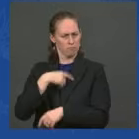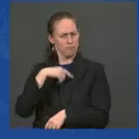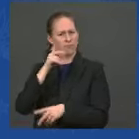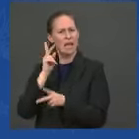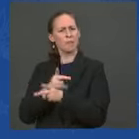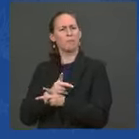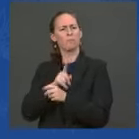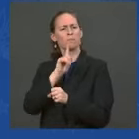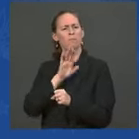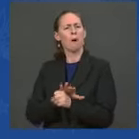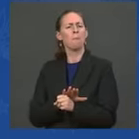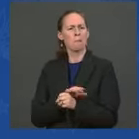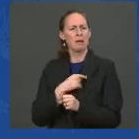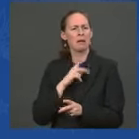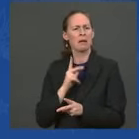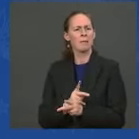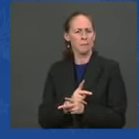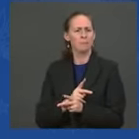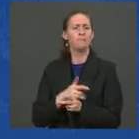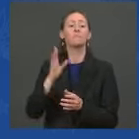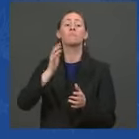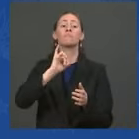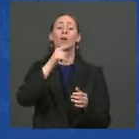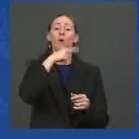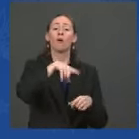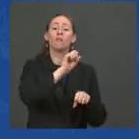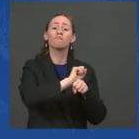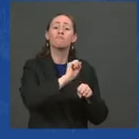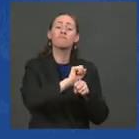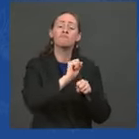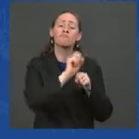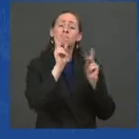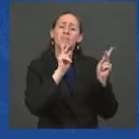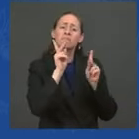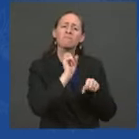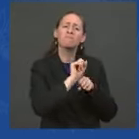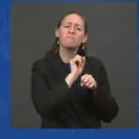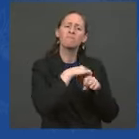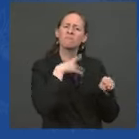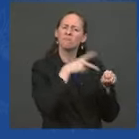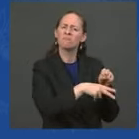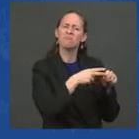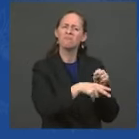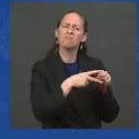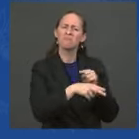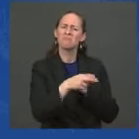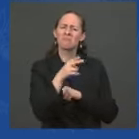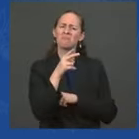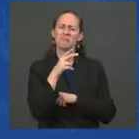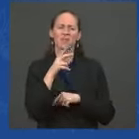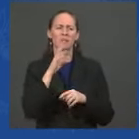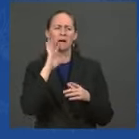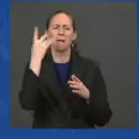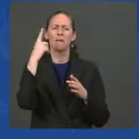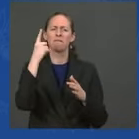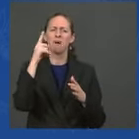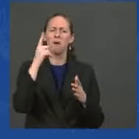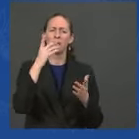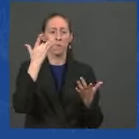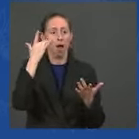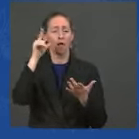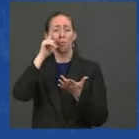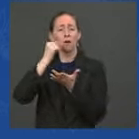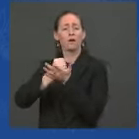taxes for working people. There's no reason why, as I said, billionaires should pay a lower tax rate, literally a lower tax